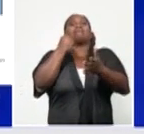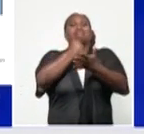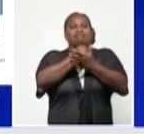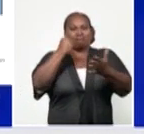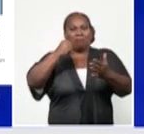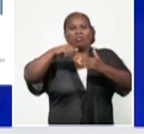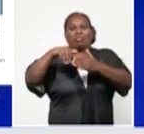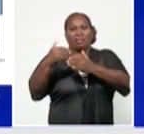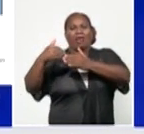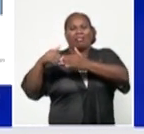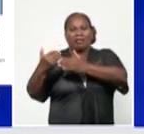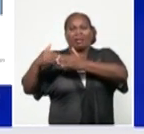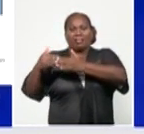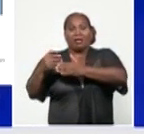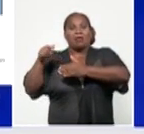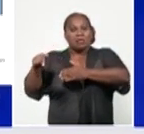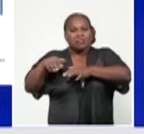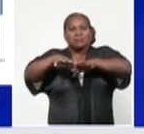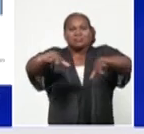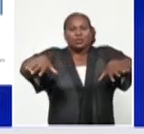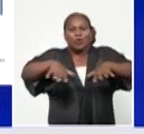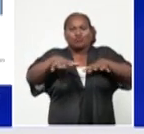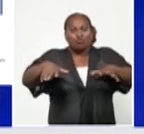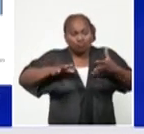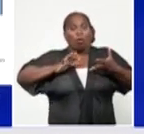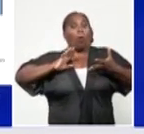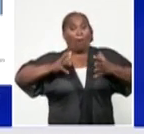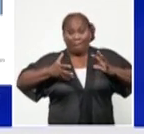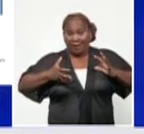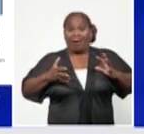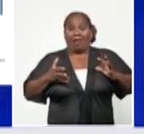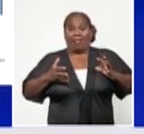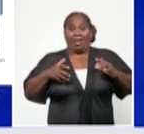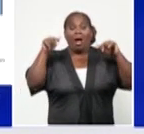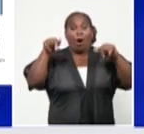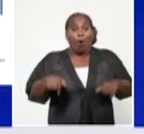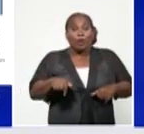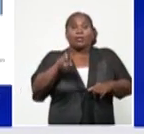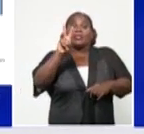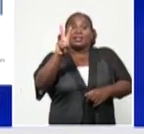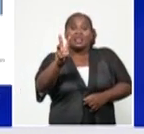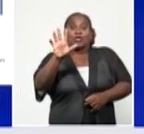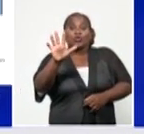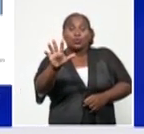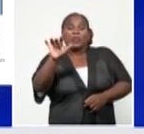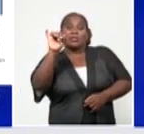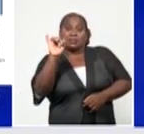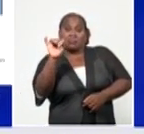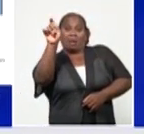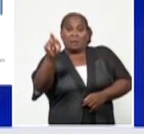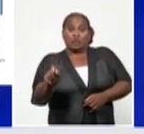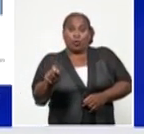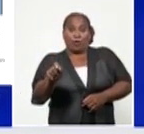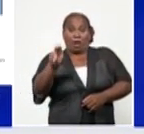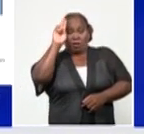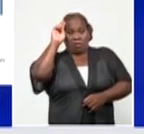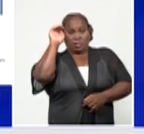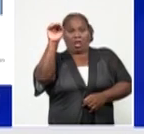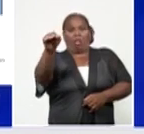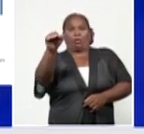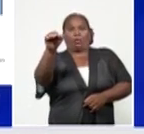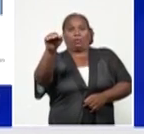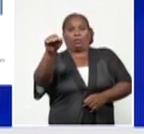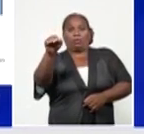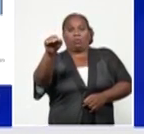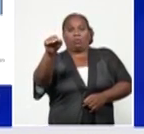people, or 12.3% of all confirmed cases, are hospitalized in Cuba. Think about that, when